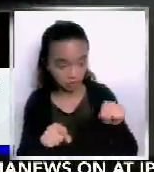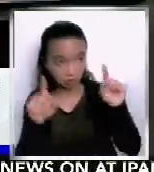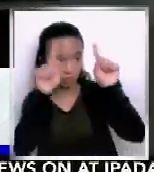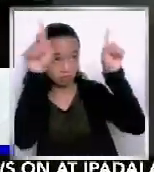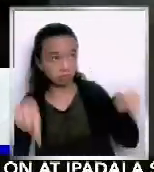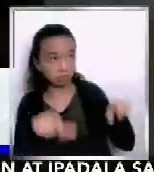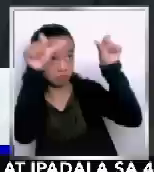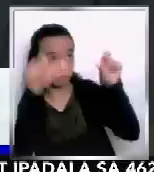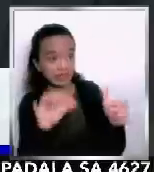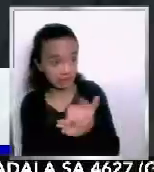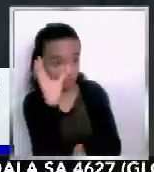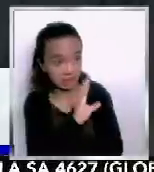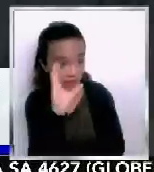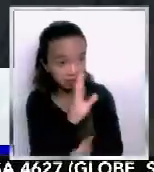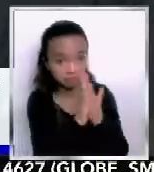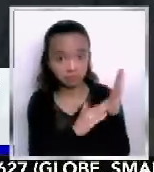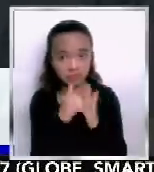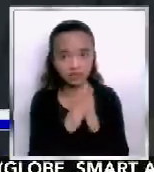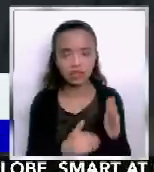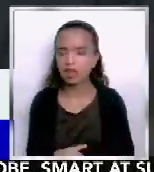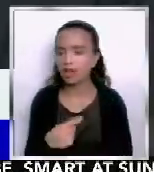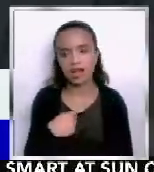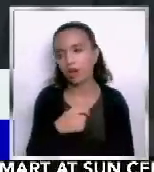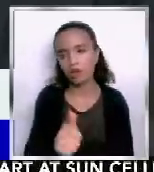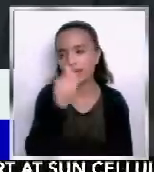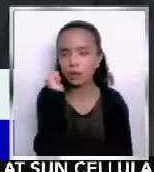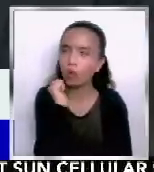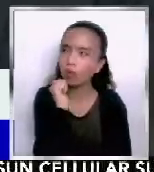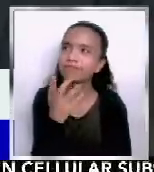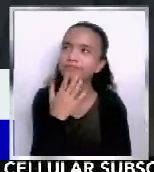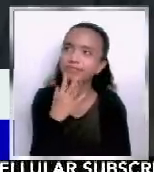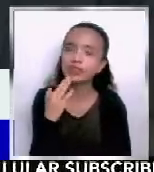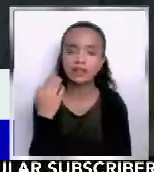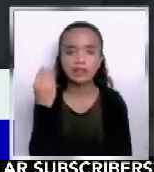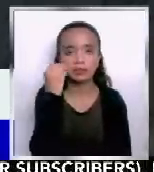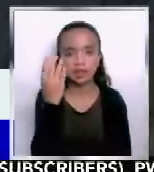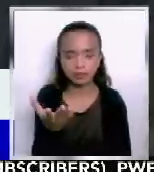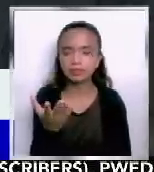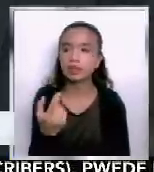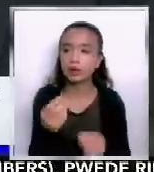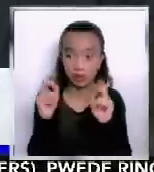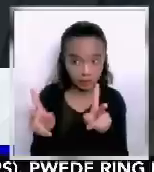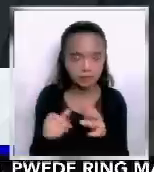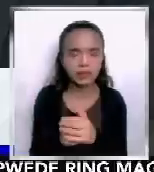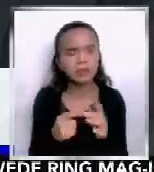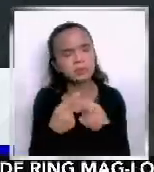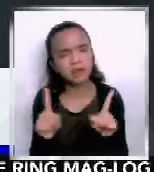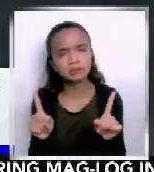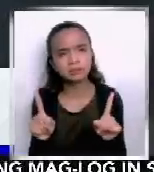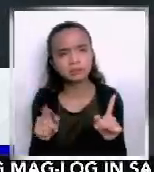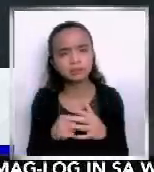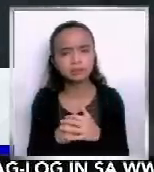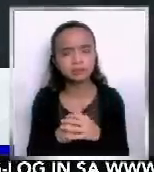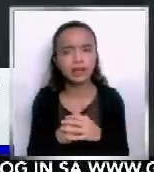ang hinahanap na painting. I don't want to speculate, okay? The fact remains